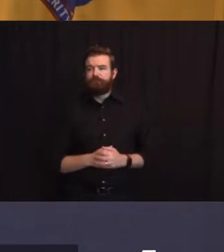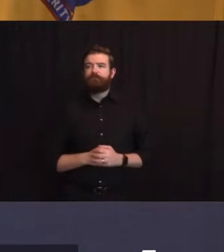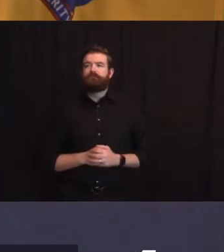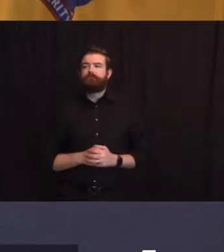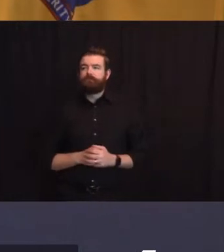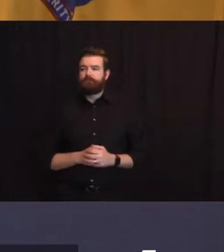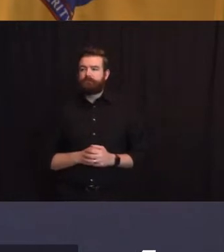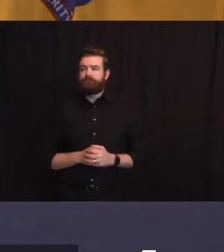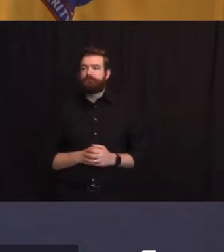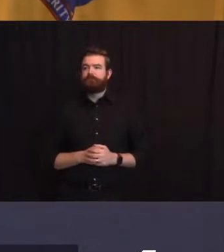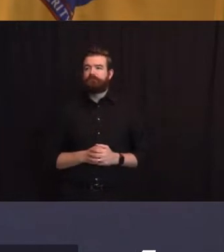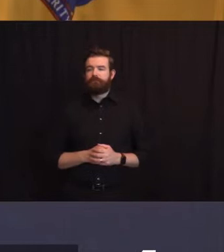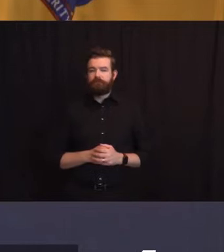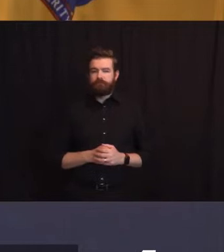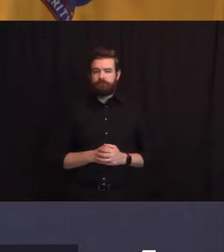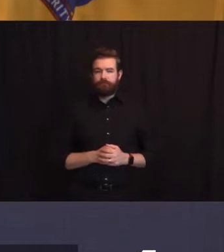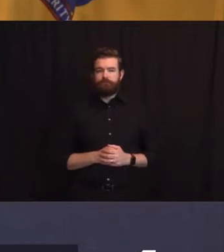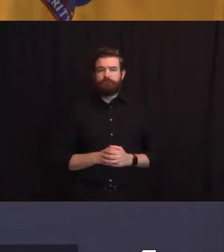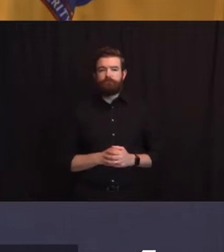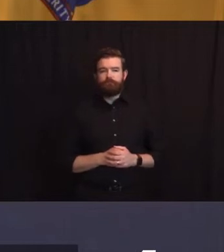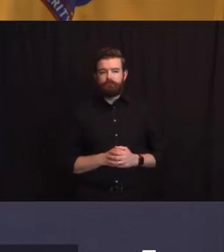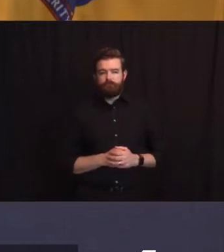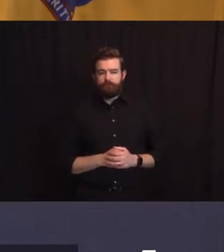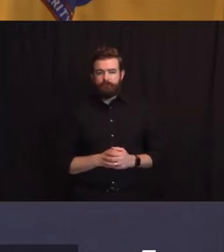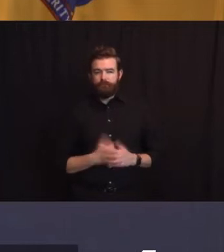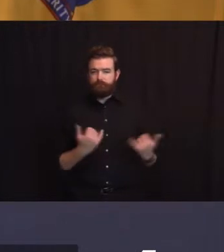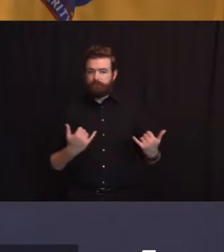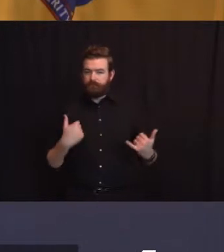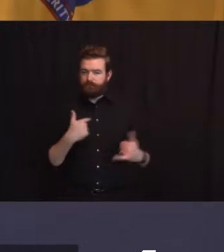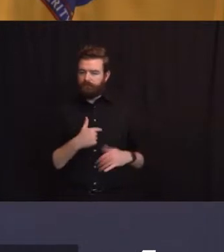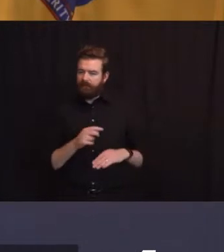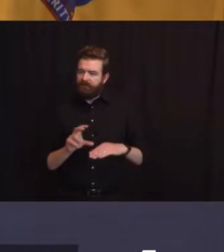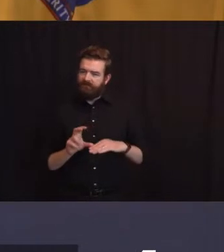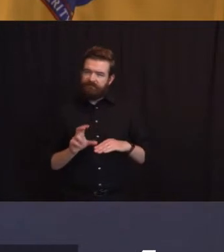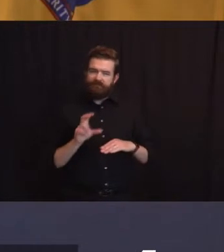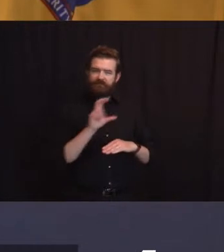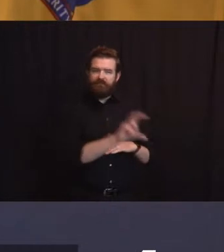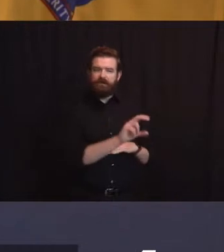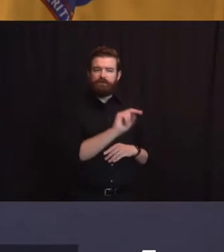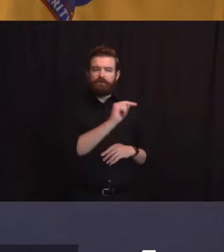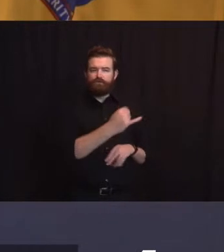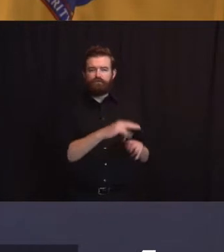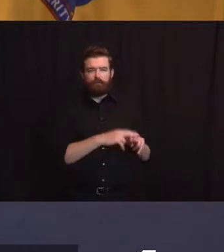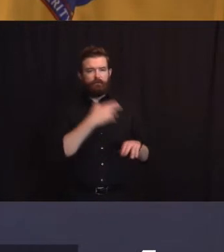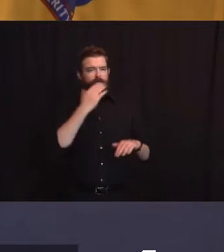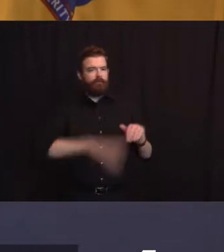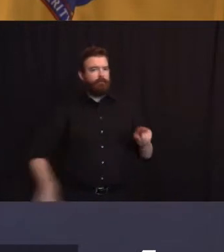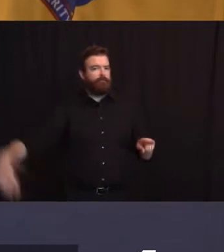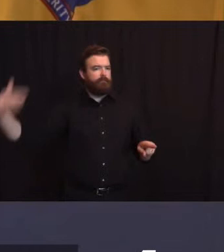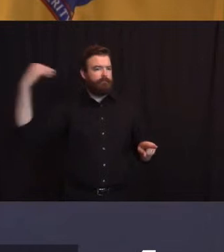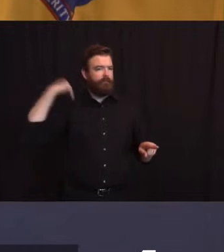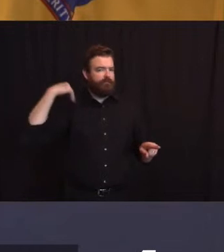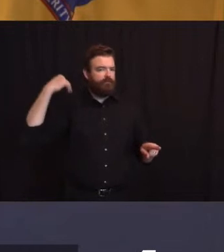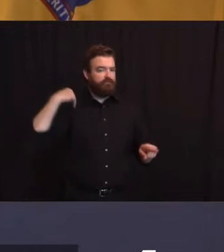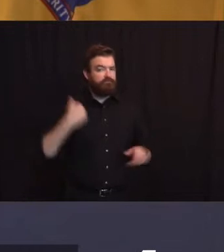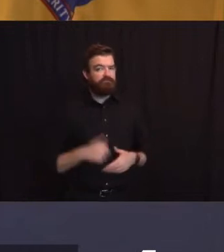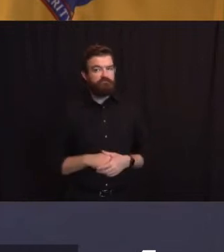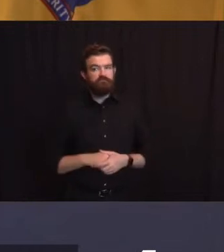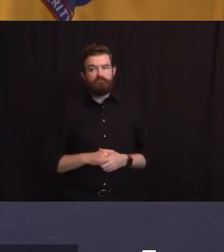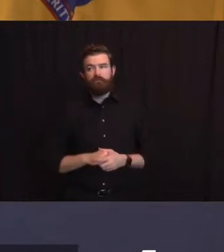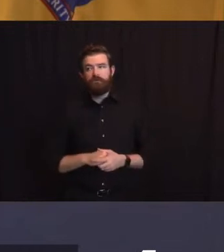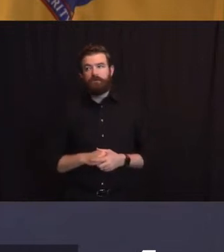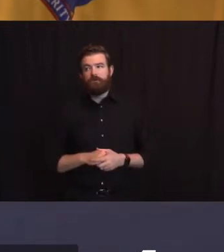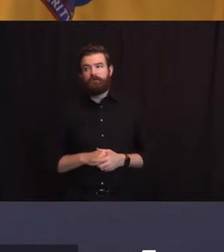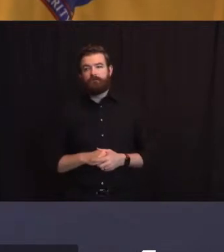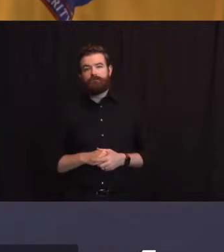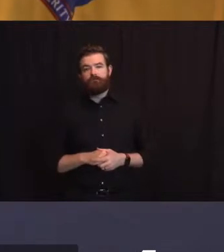to. The investment right now in NJ Transit is as high as it's been. And I would just say, lastly, what they